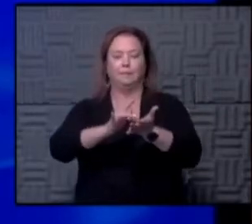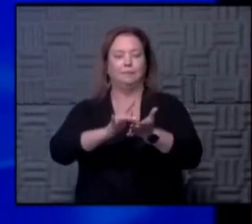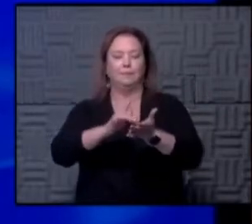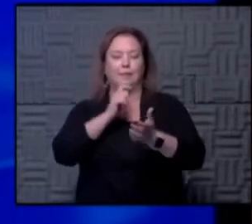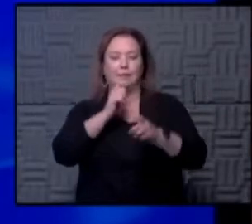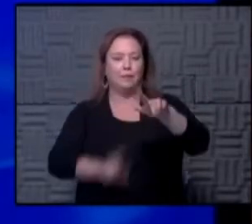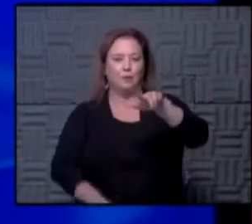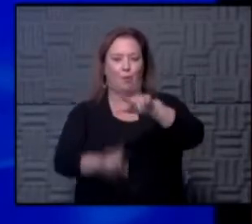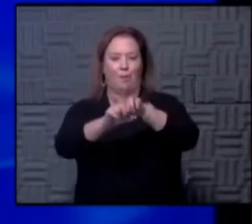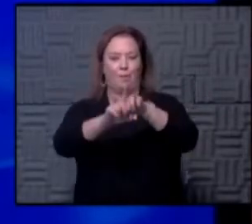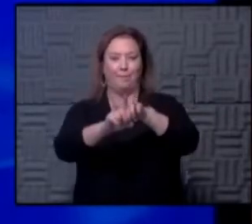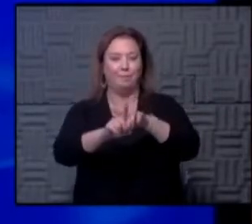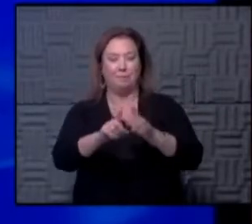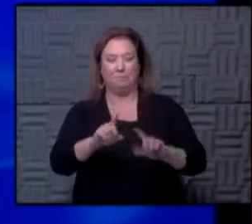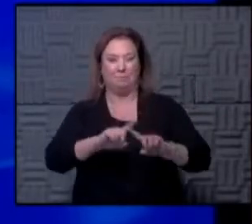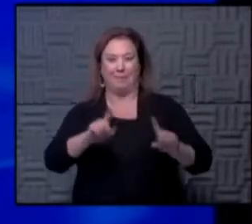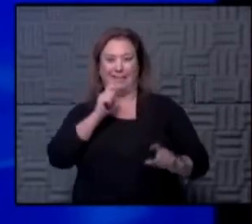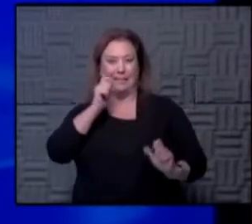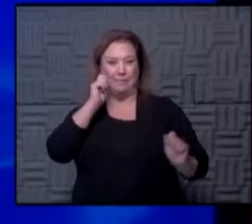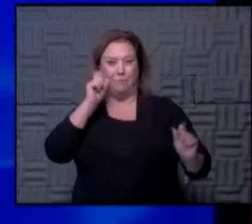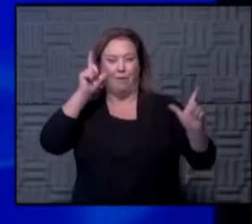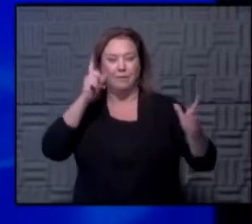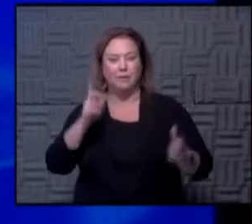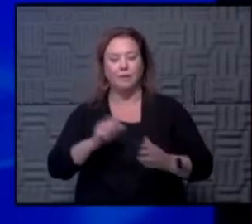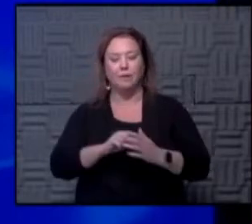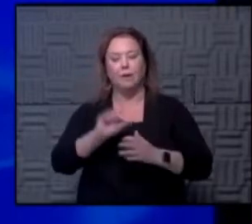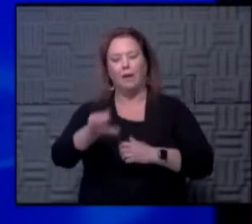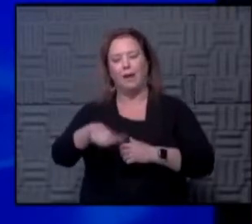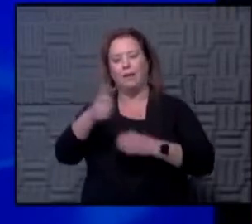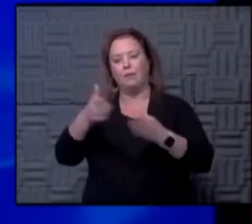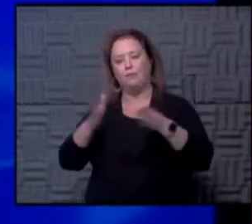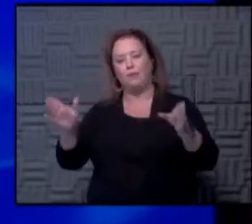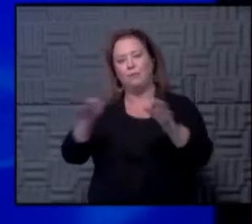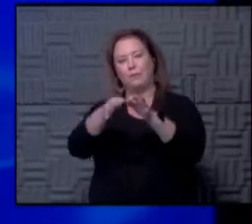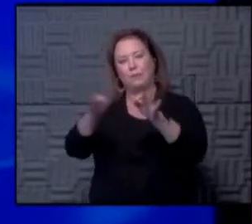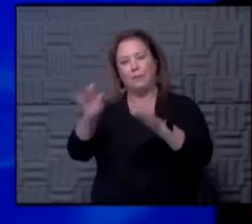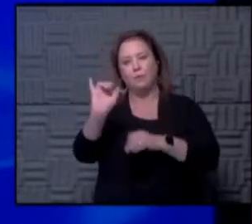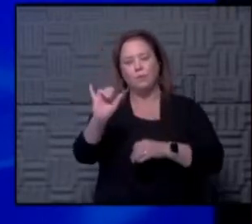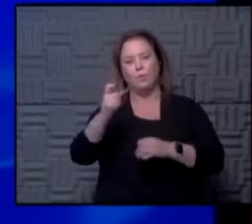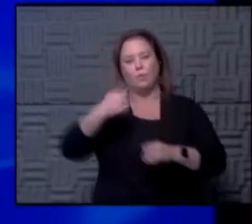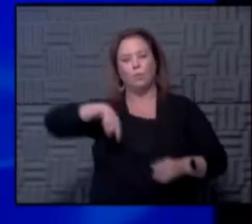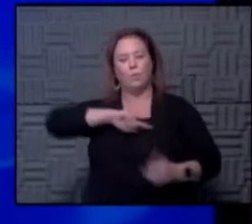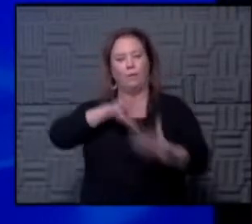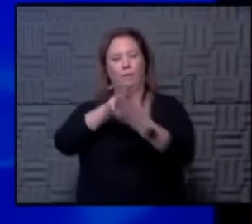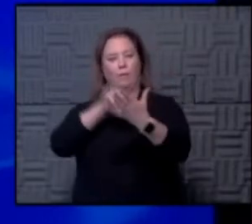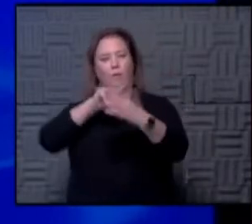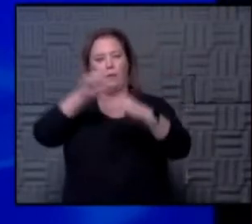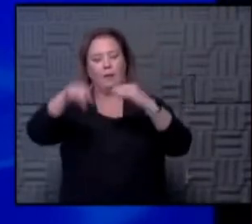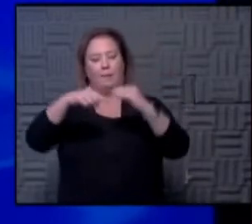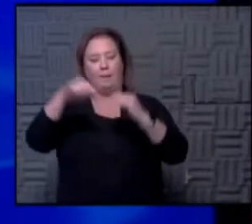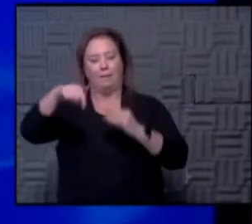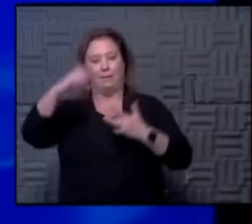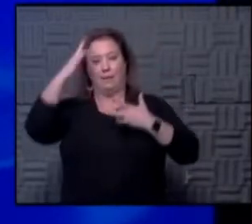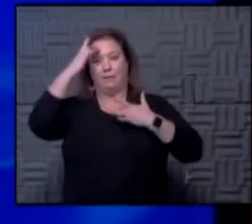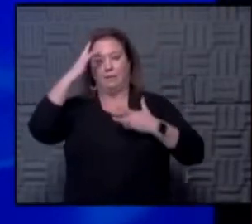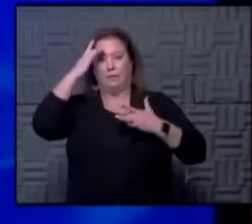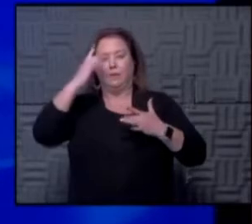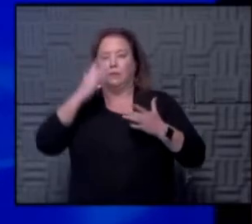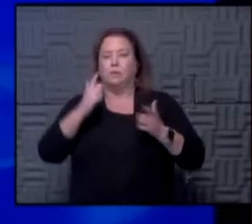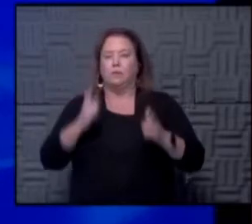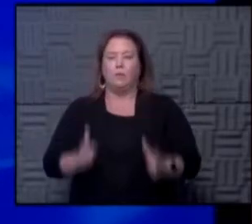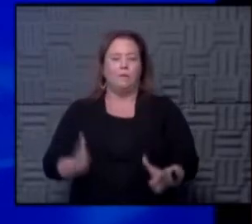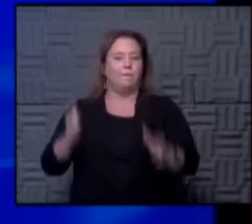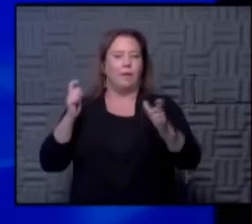surprising. And maybe just another very general statement, but we are learning about this disease so